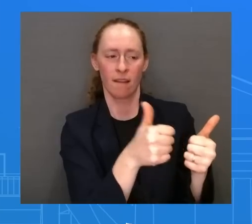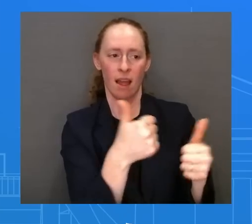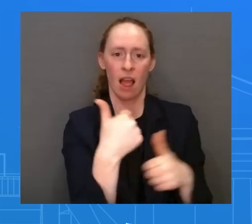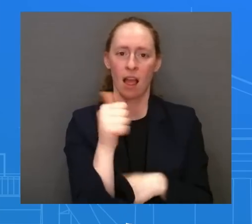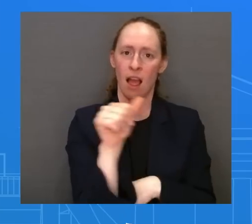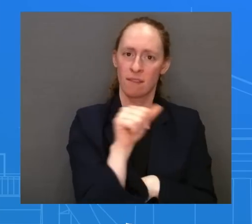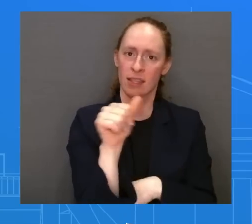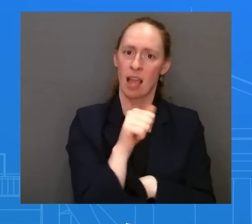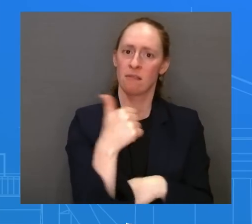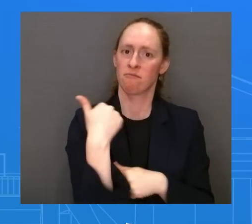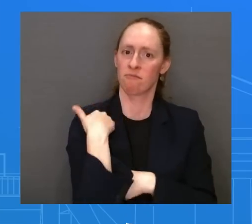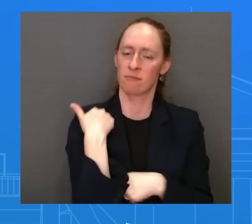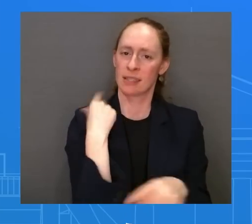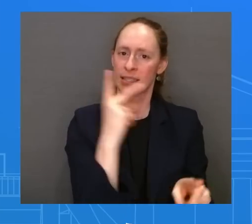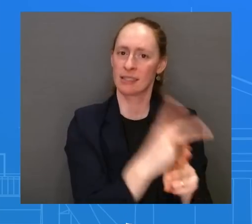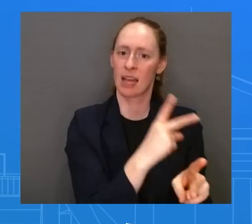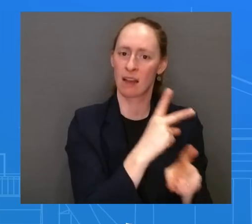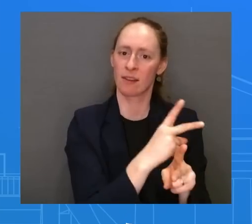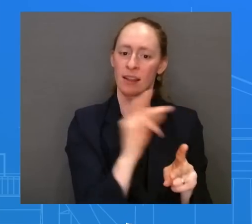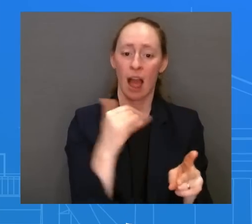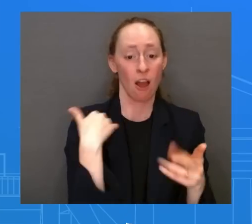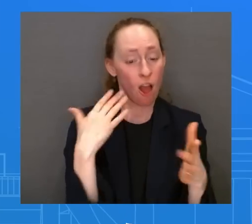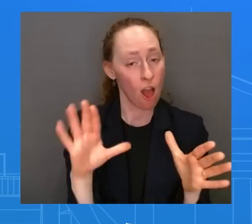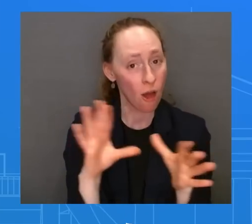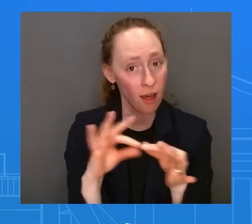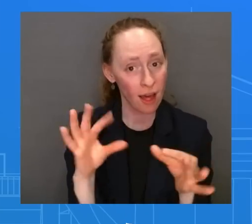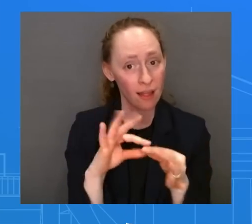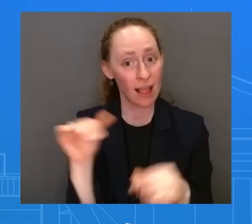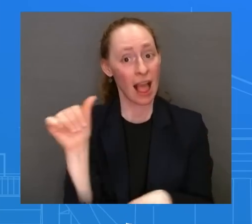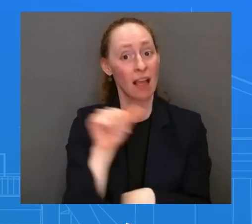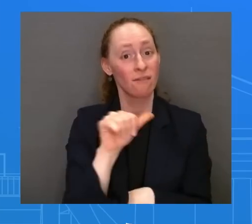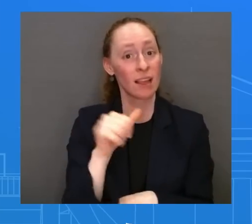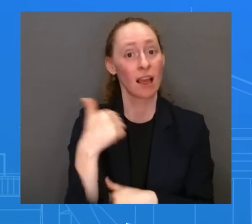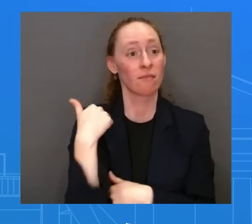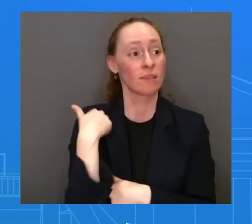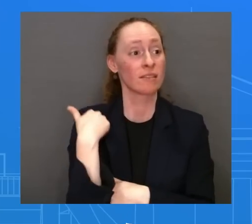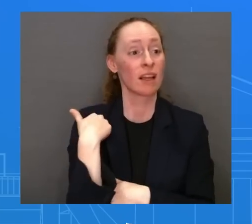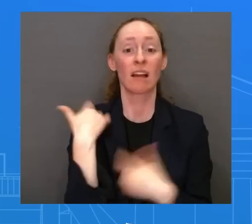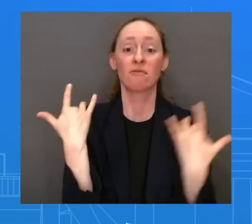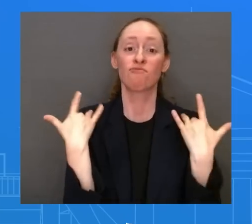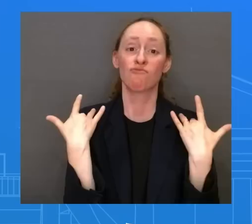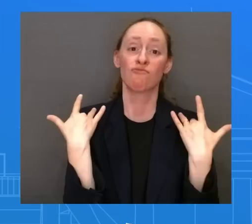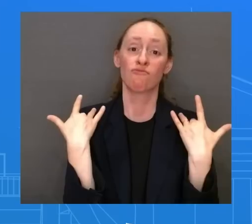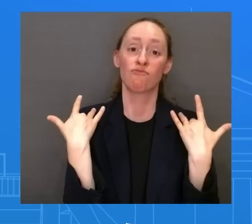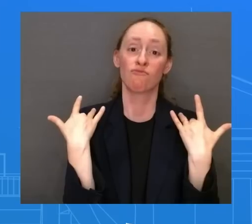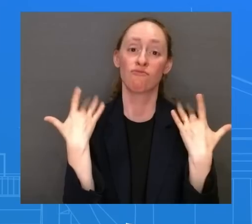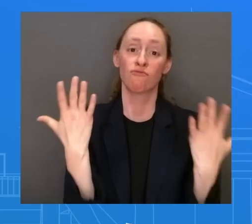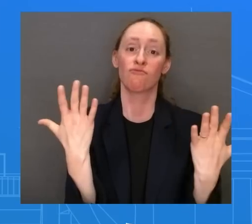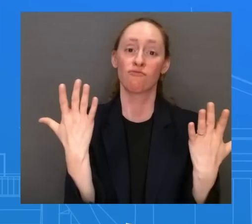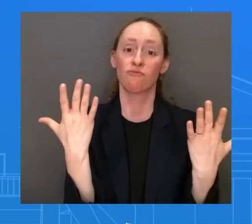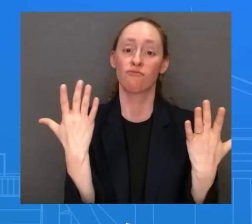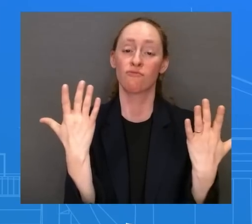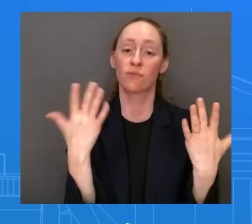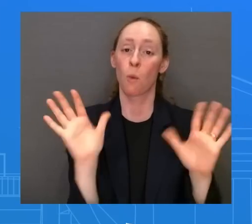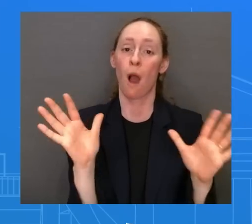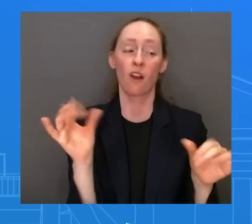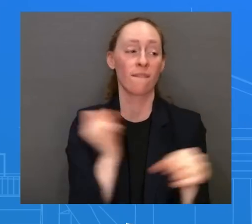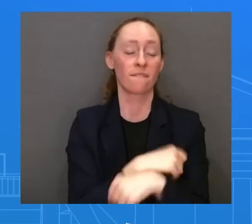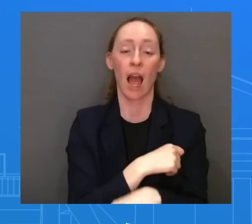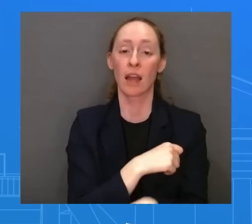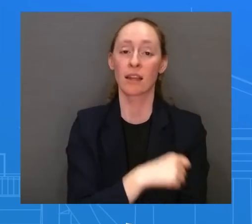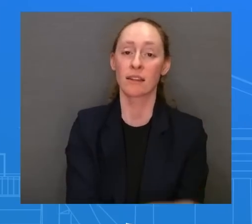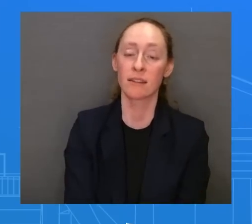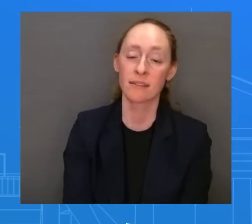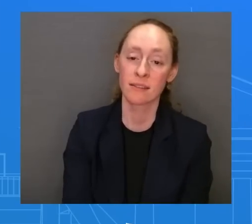in my opening statement decided they weren't going to fight for their country that they were just going to leave it behind so it is the Afghans who are